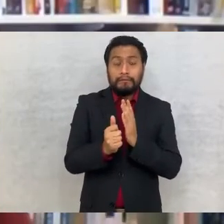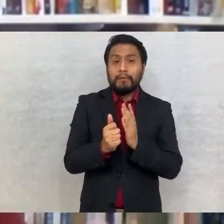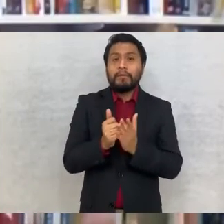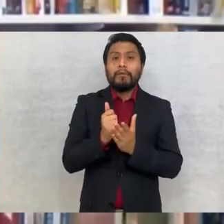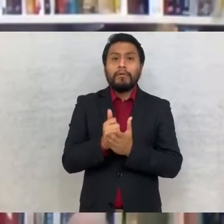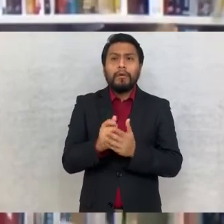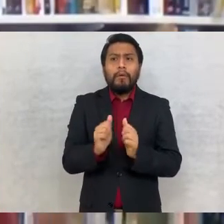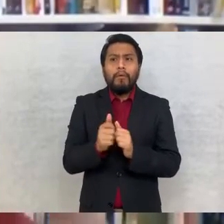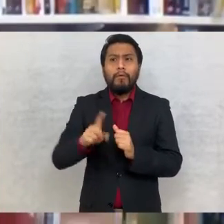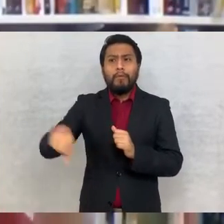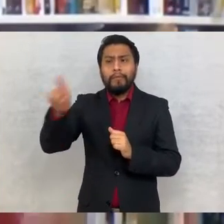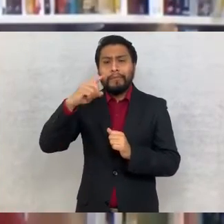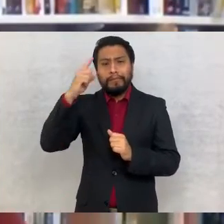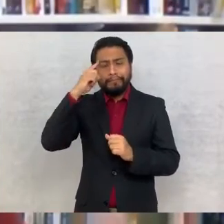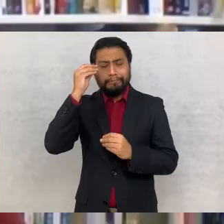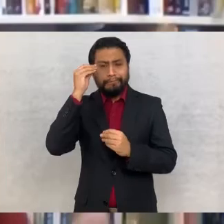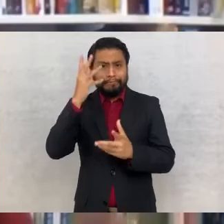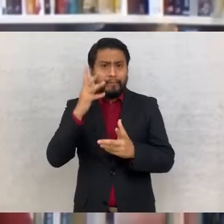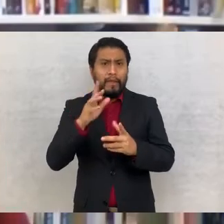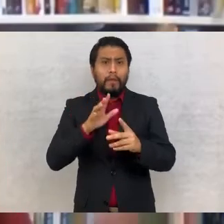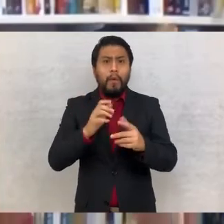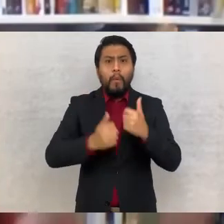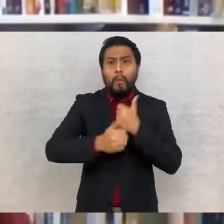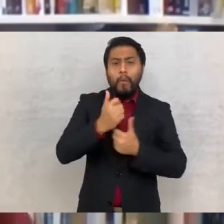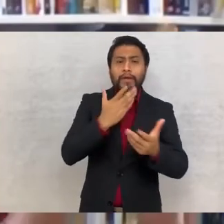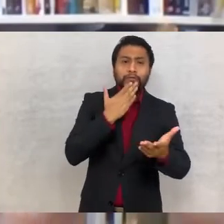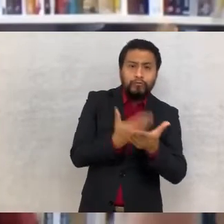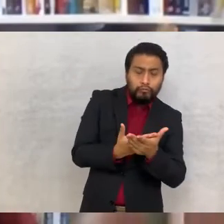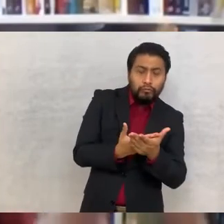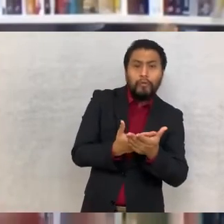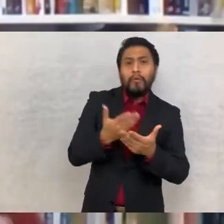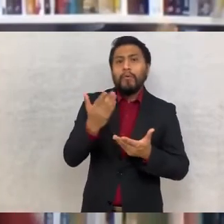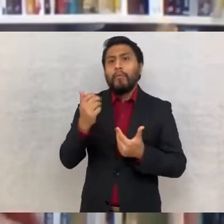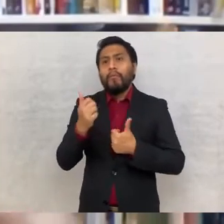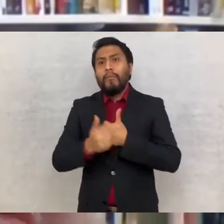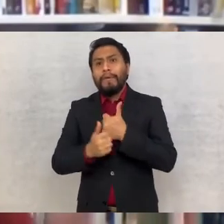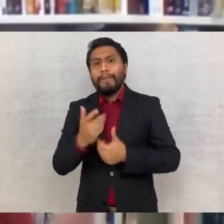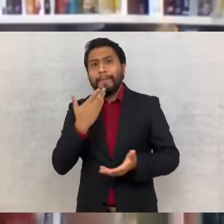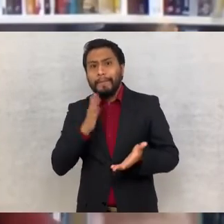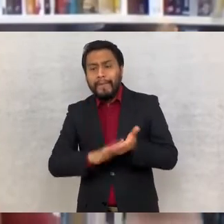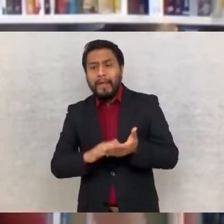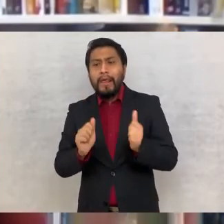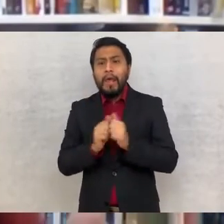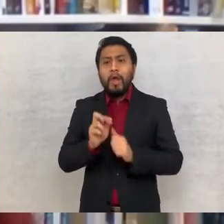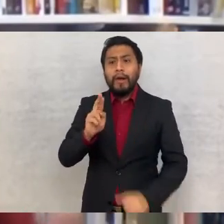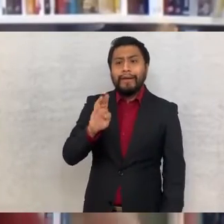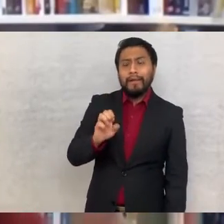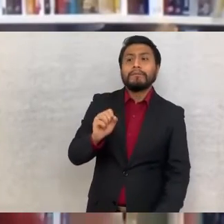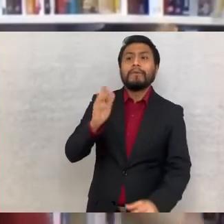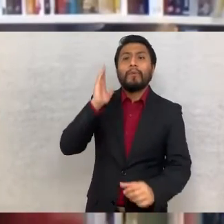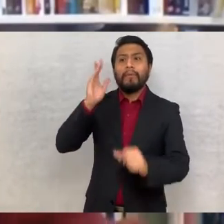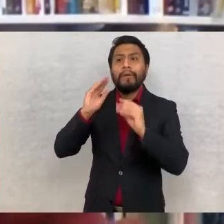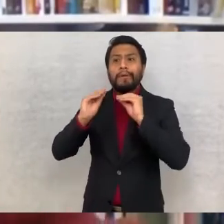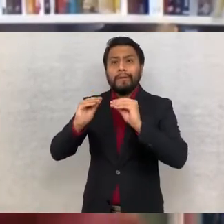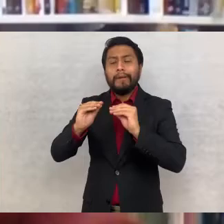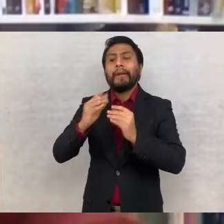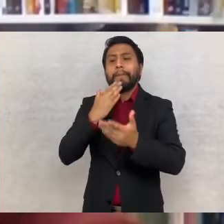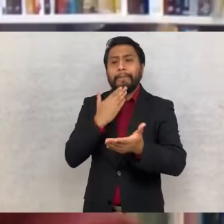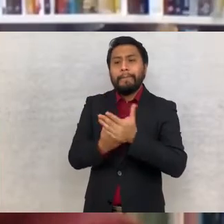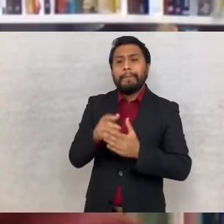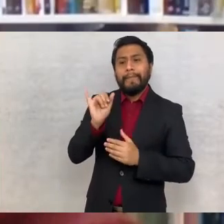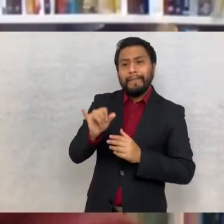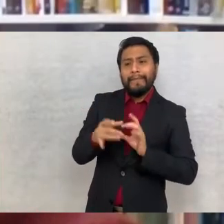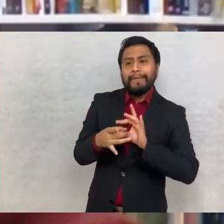This capacity was self-attributed by those pronouncing this definition of what is good and how to guide the improvement of the race by pursuing